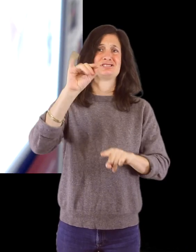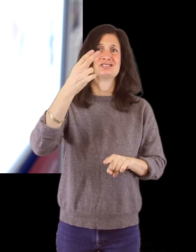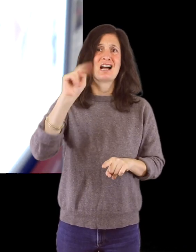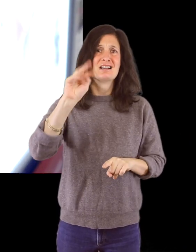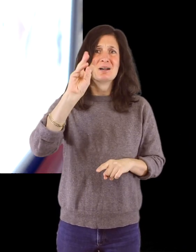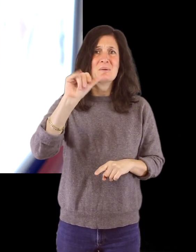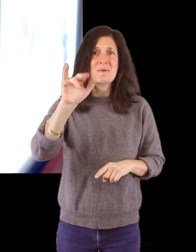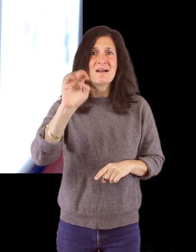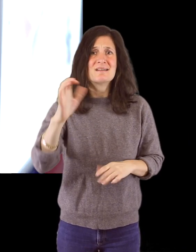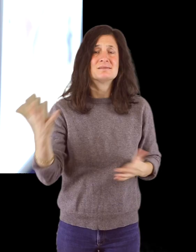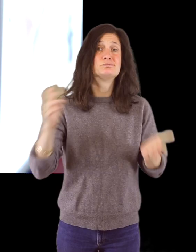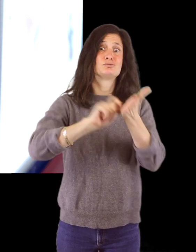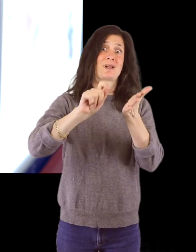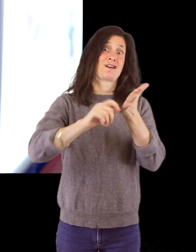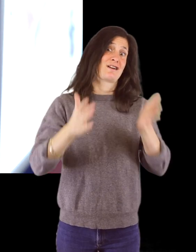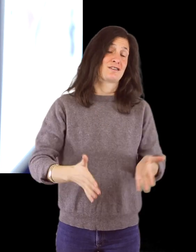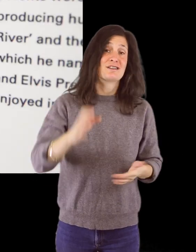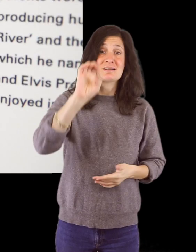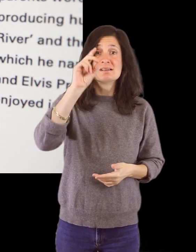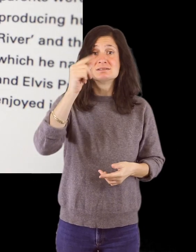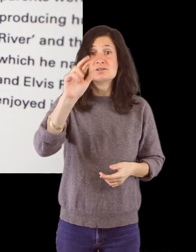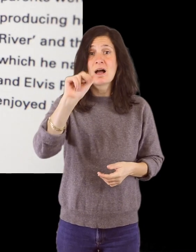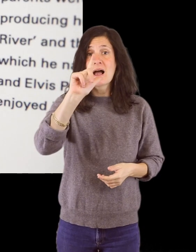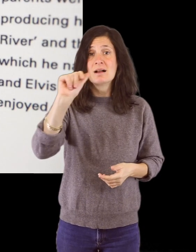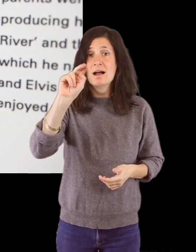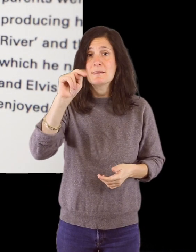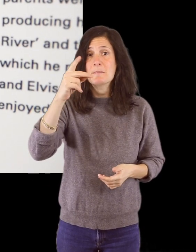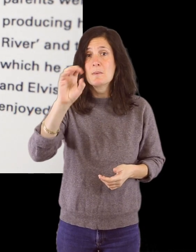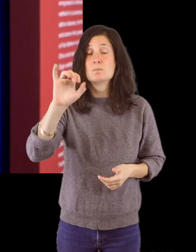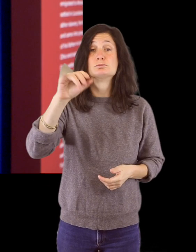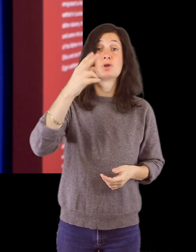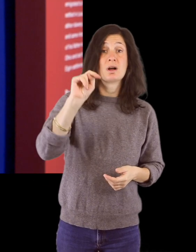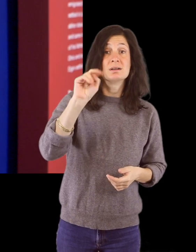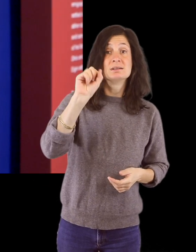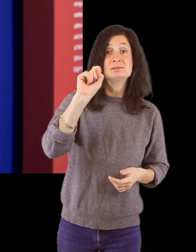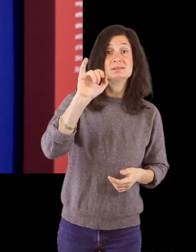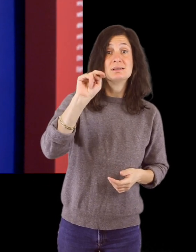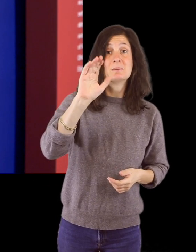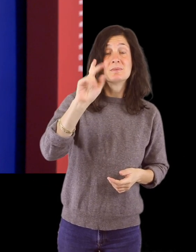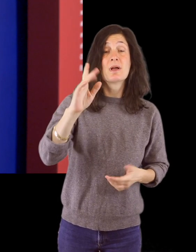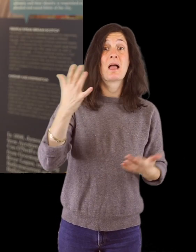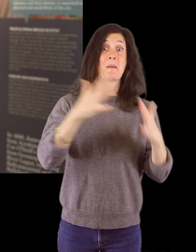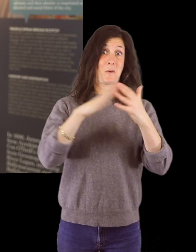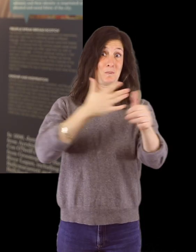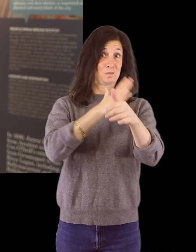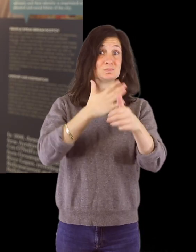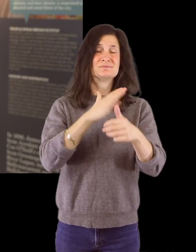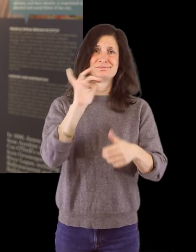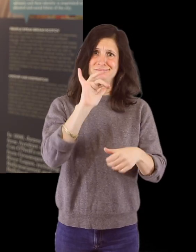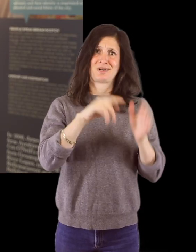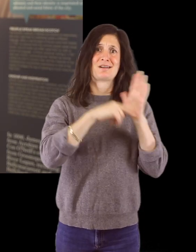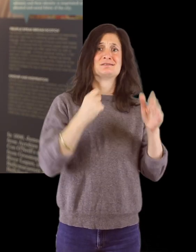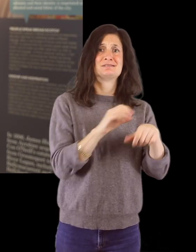whether that be in connection with film legends such as John Wayne, or through literary giants like Edgar Allan Poe or